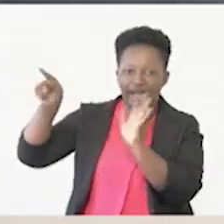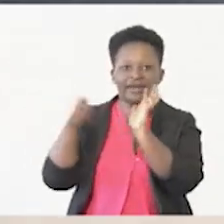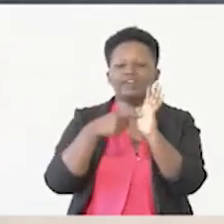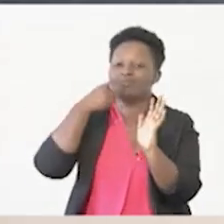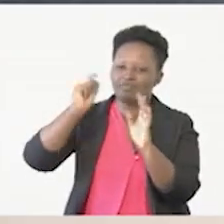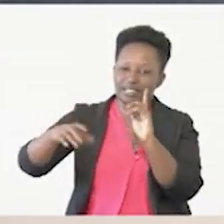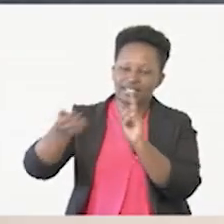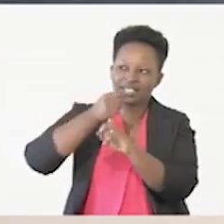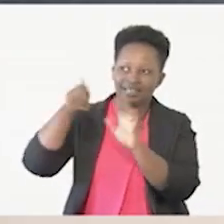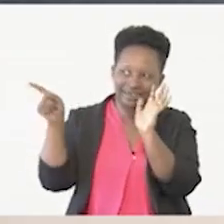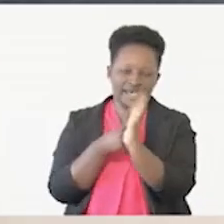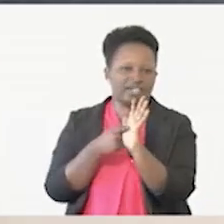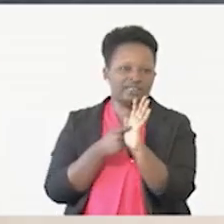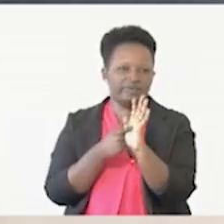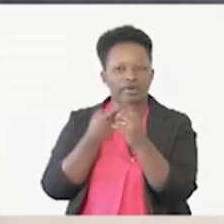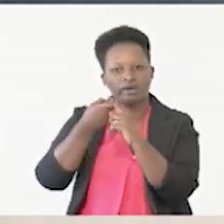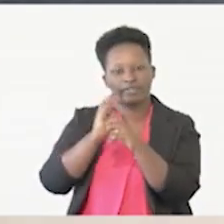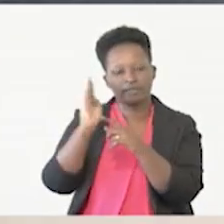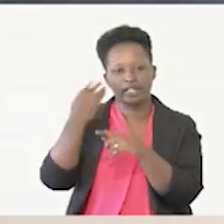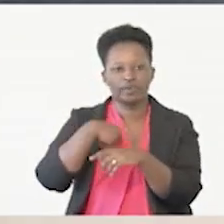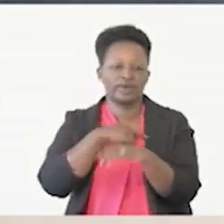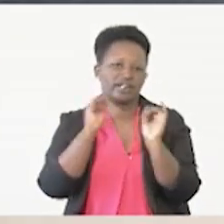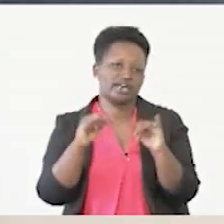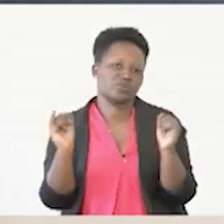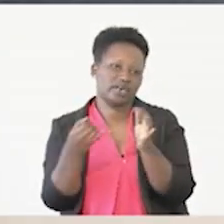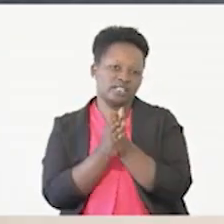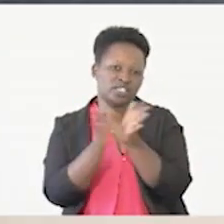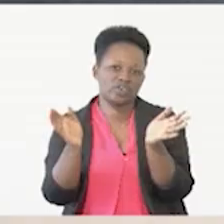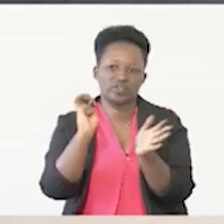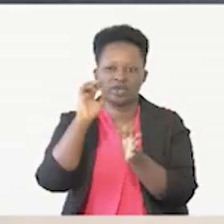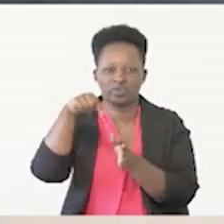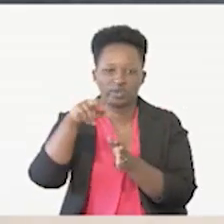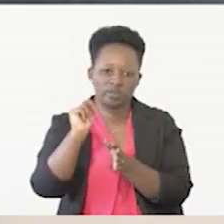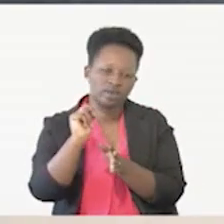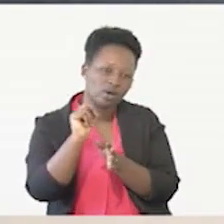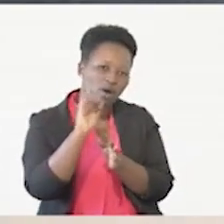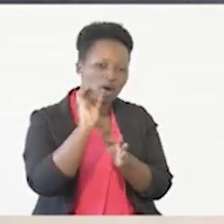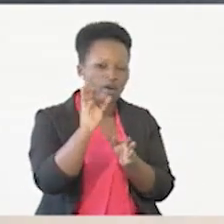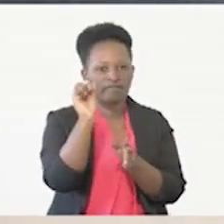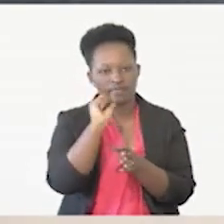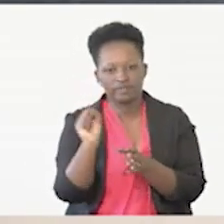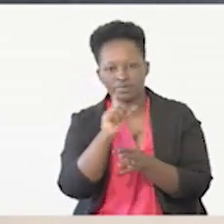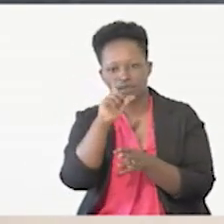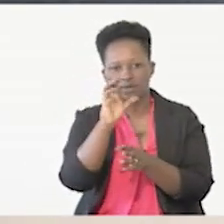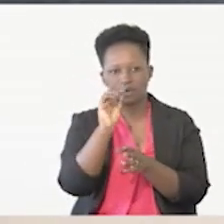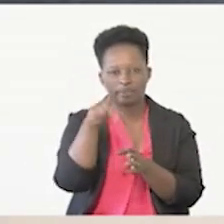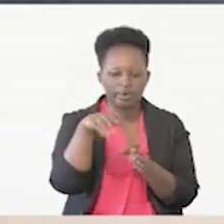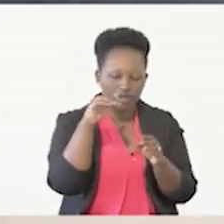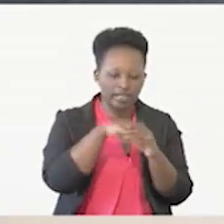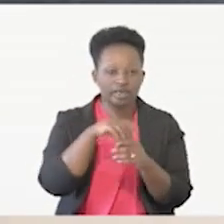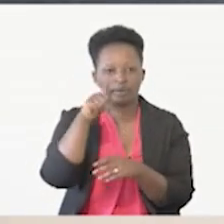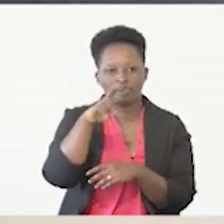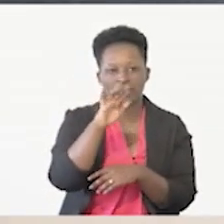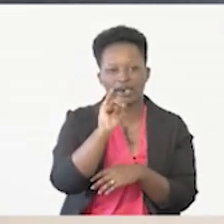negative. Then from there, we can try the general equation of a slope in terms of price